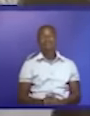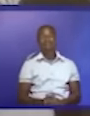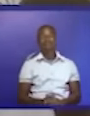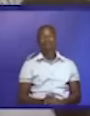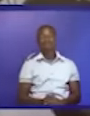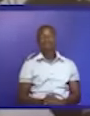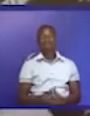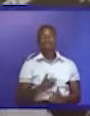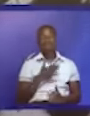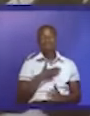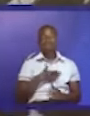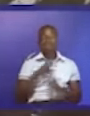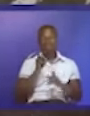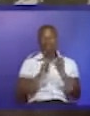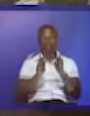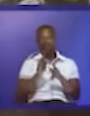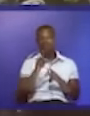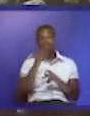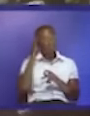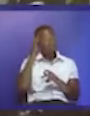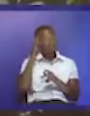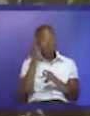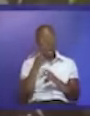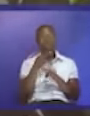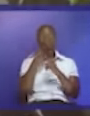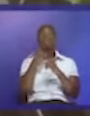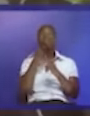Please bring them out if you can.